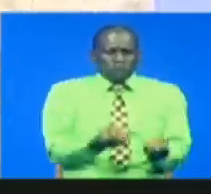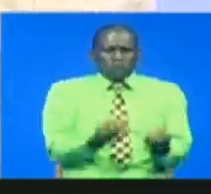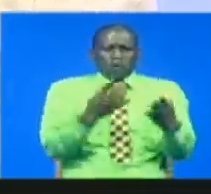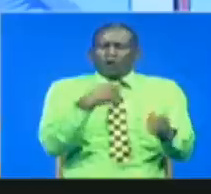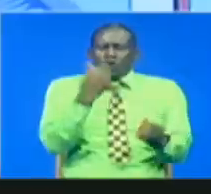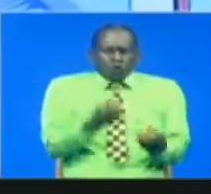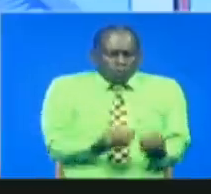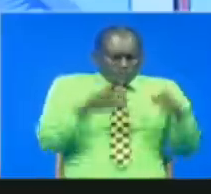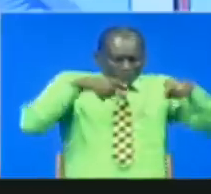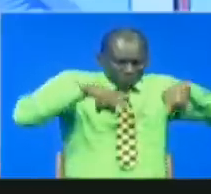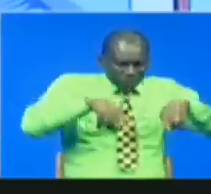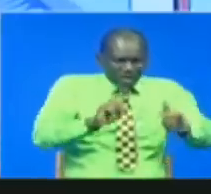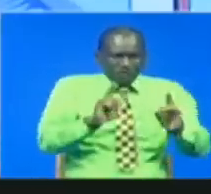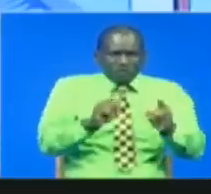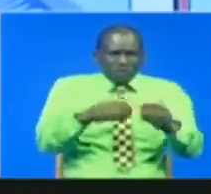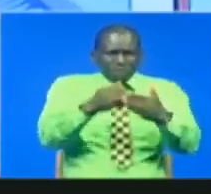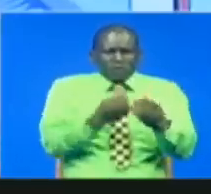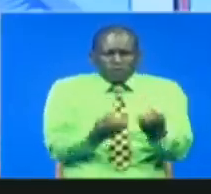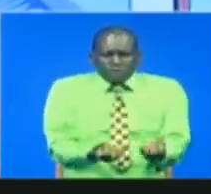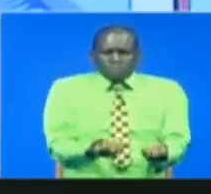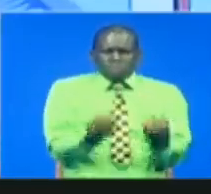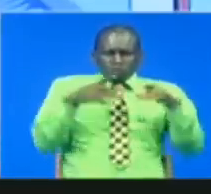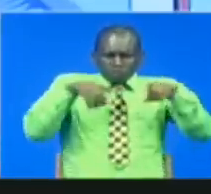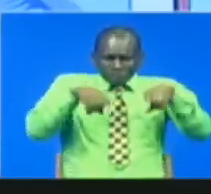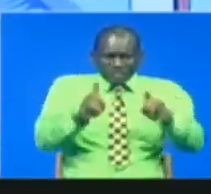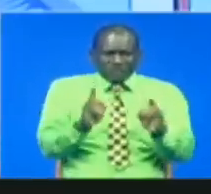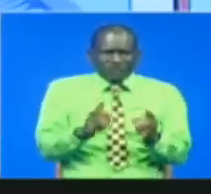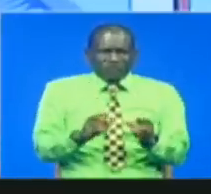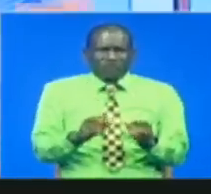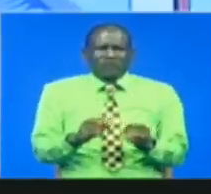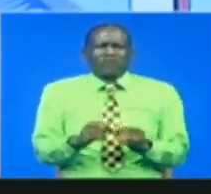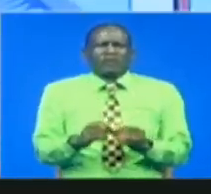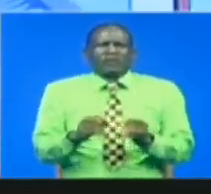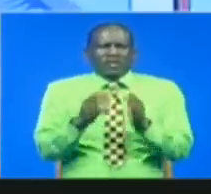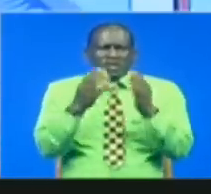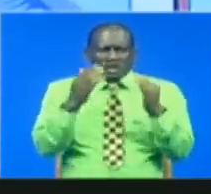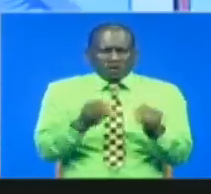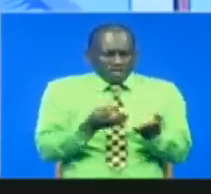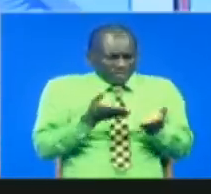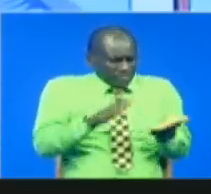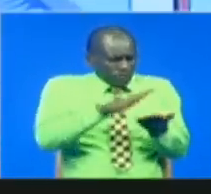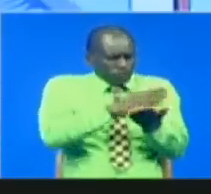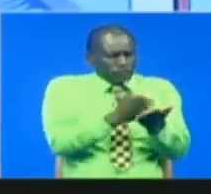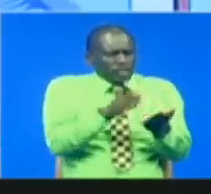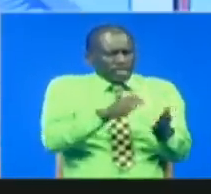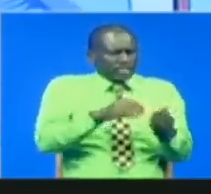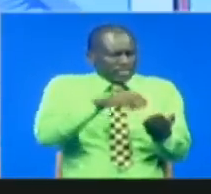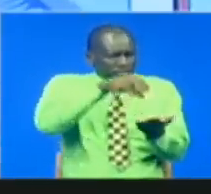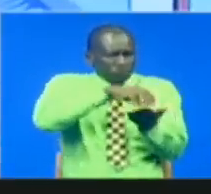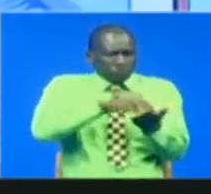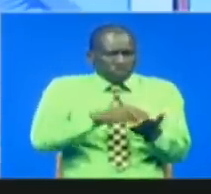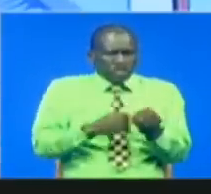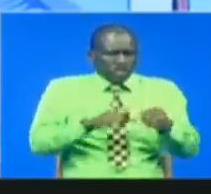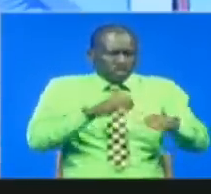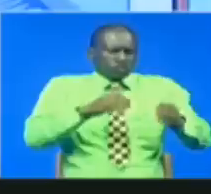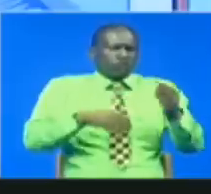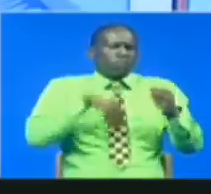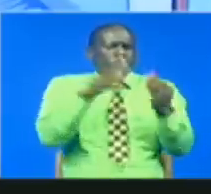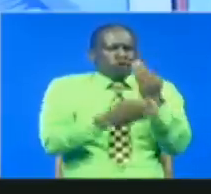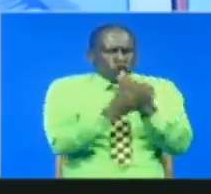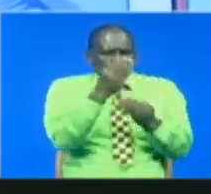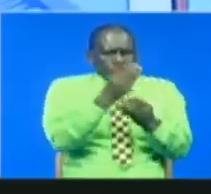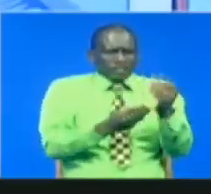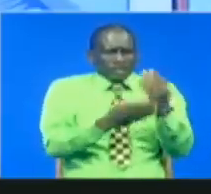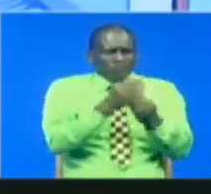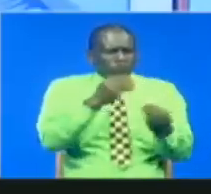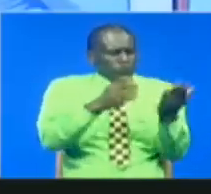his vest or the explosive that he had, whatever it was. And he's here to share his ordeal. He's more comfortable with Swahili, so acha nipambane na